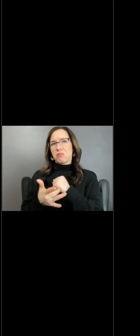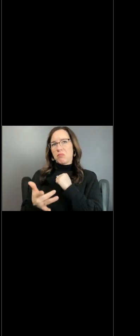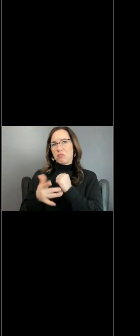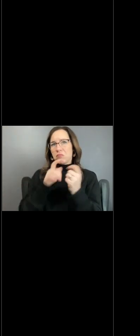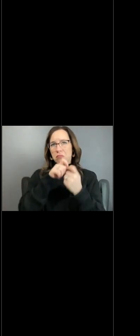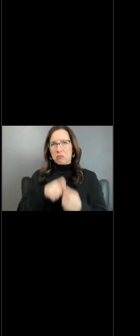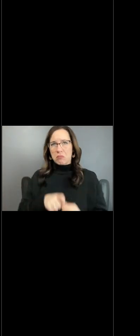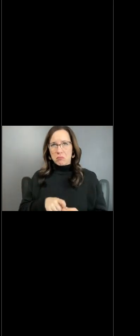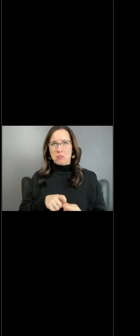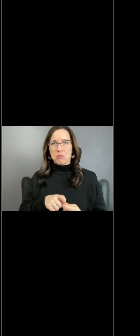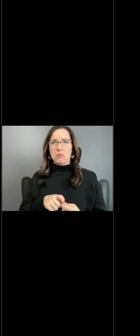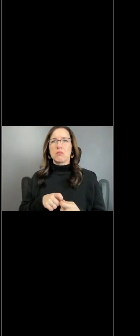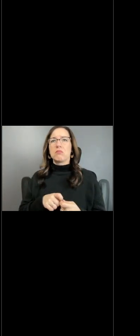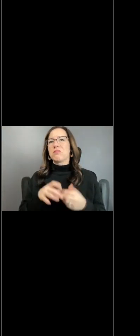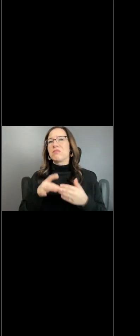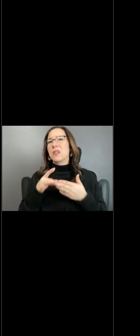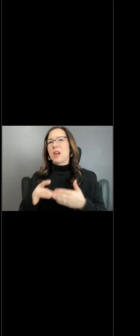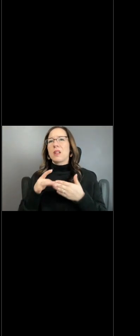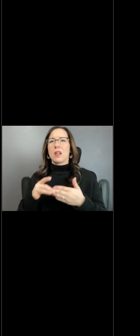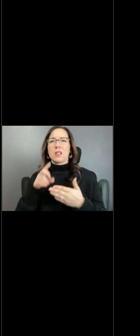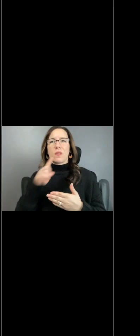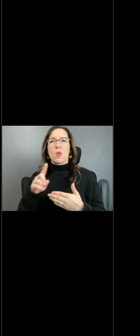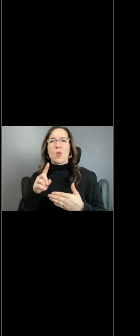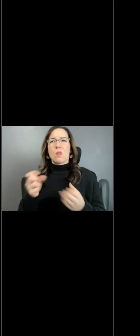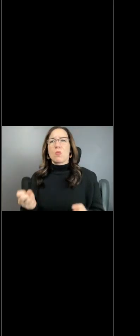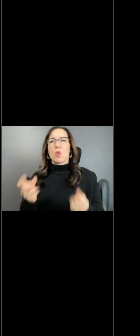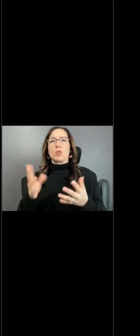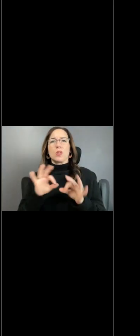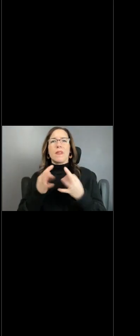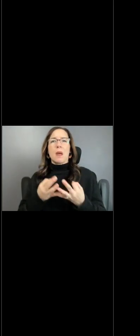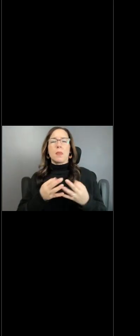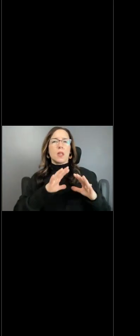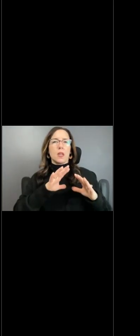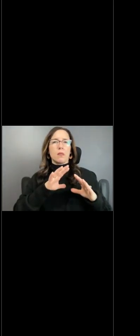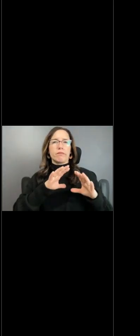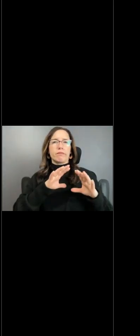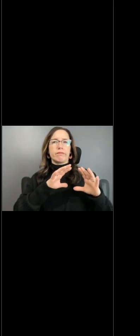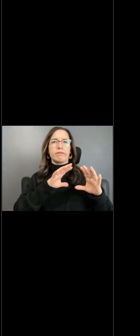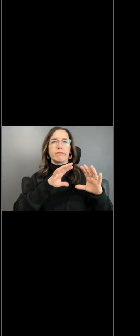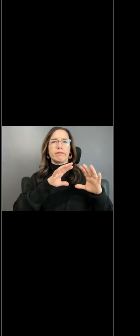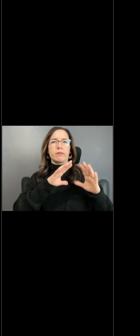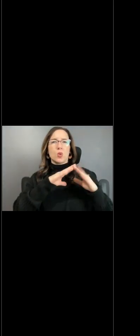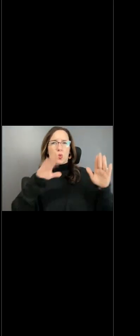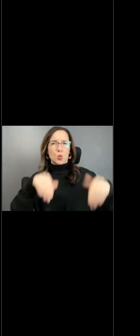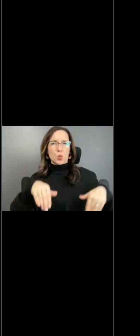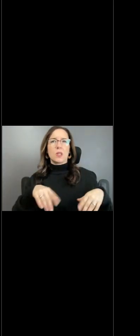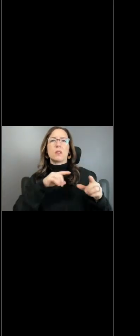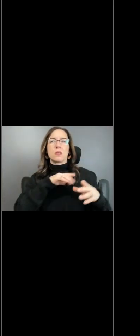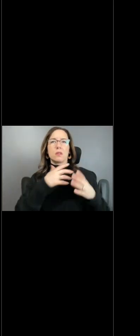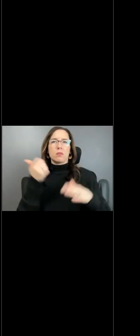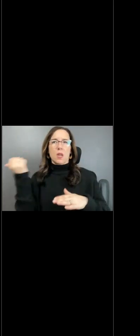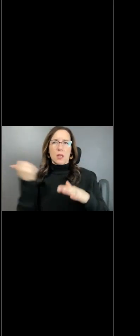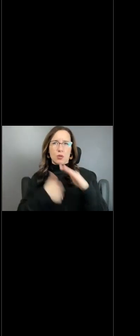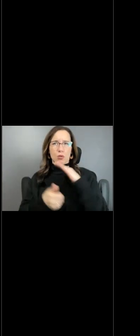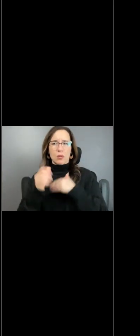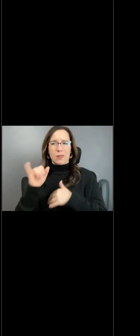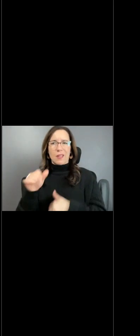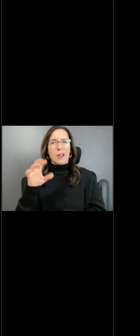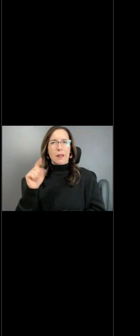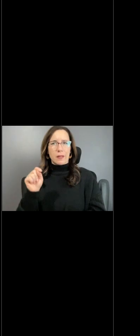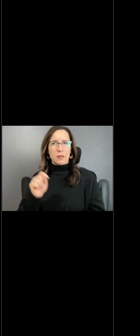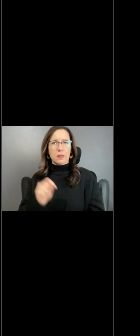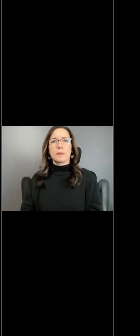Act and the technical specifications in the guidelines for multifamily dwelling units covered